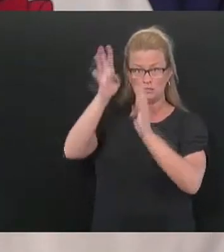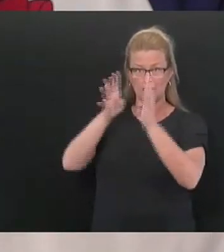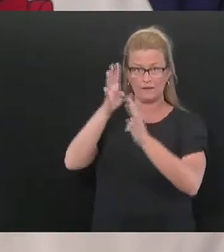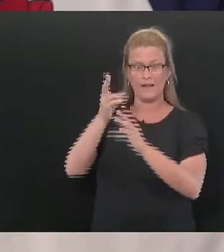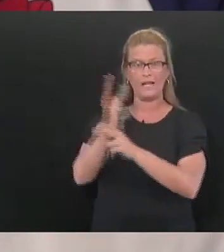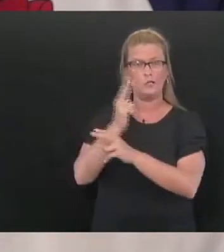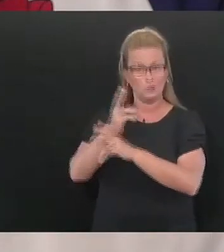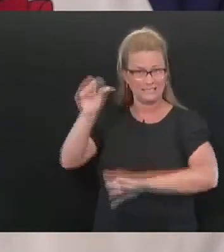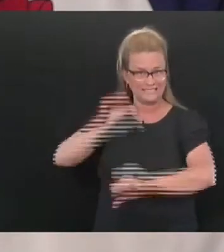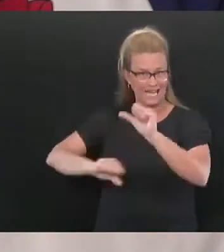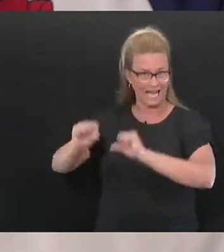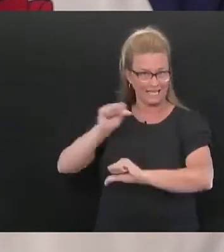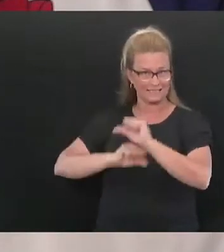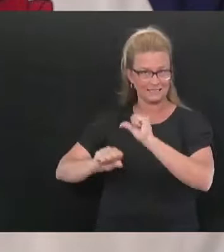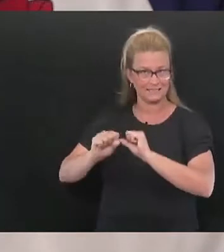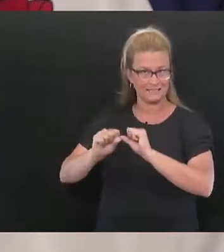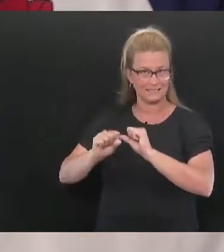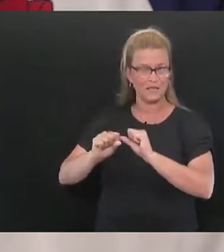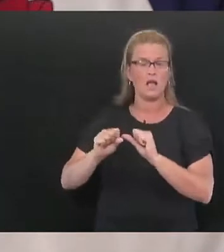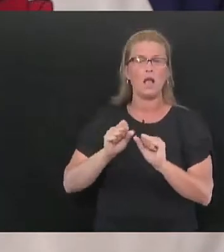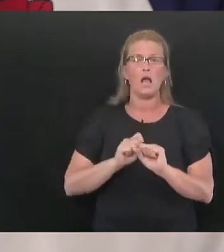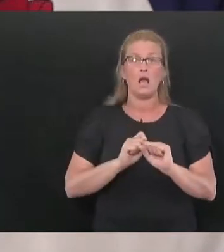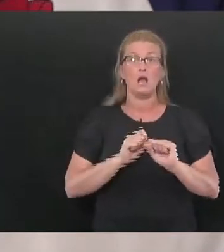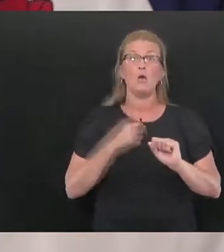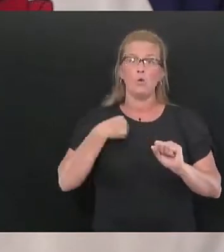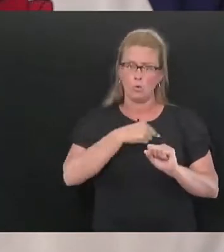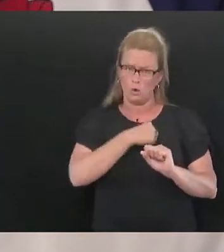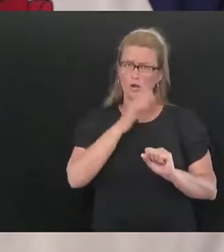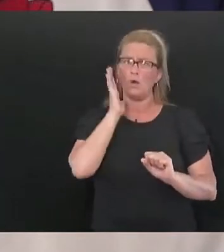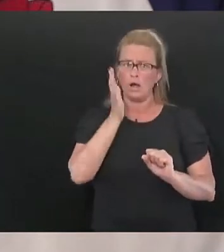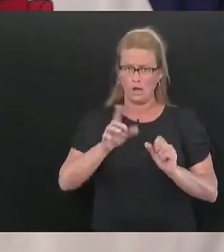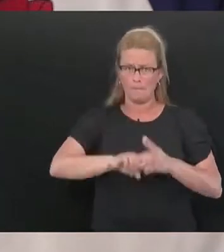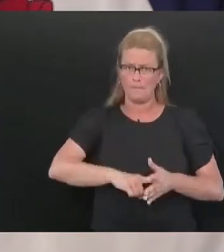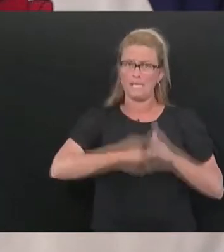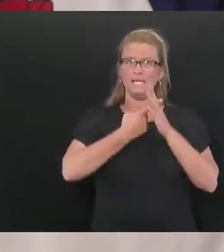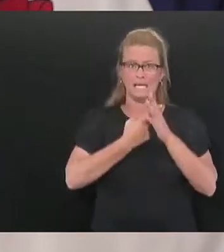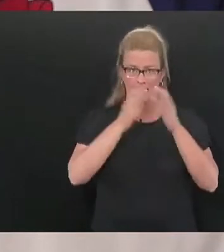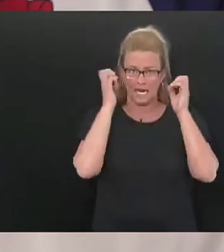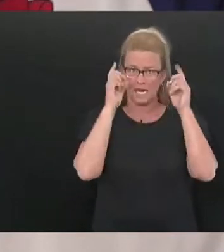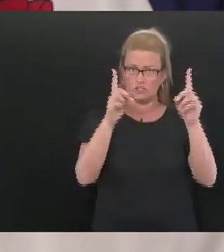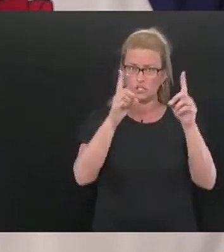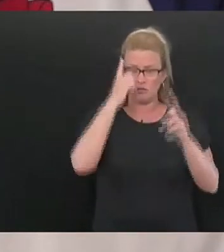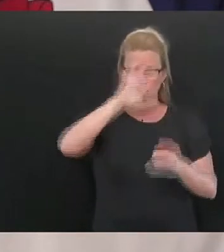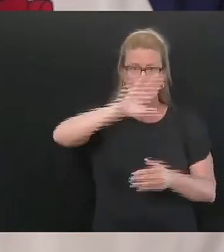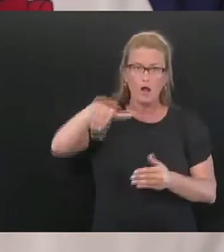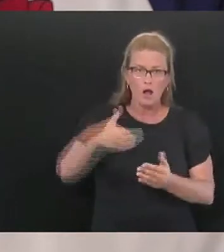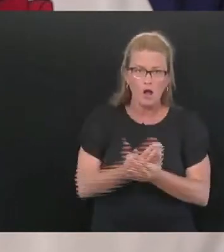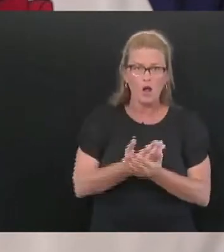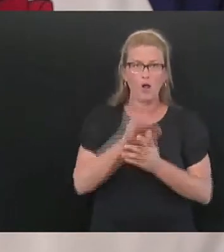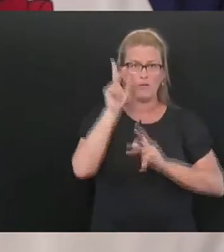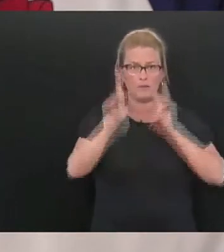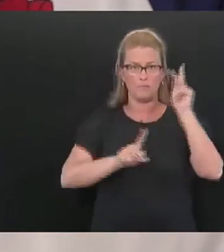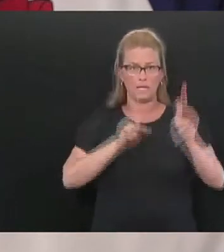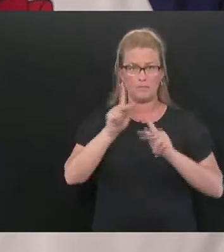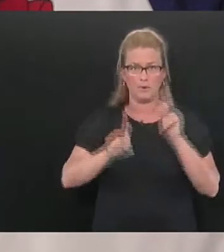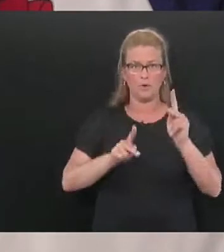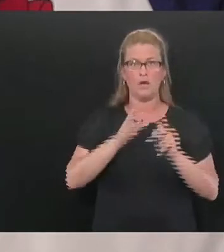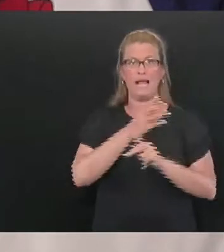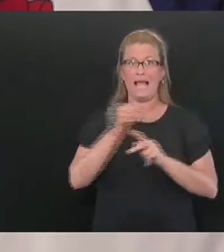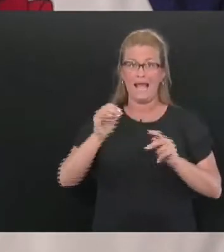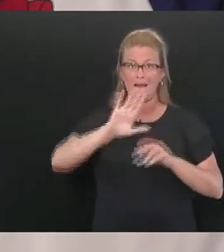metrics. We will begin education for all of our people, all of our kids on September the